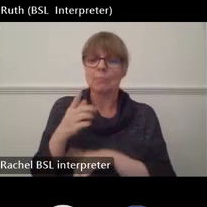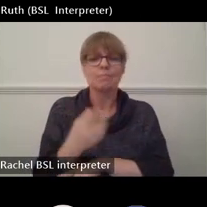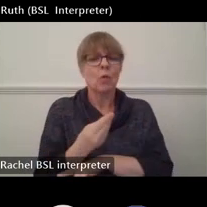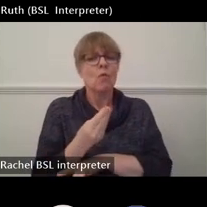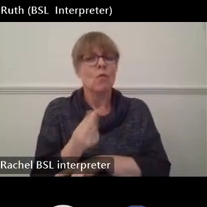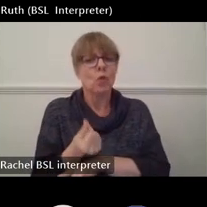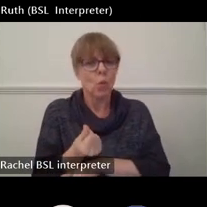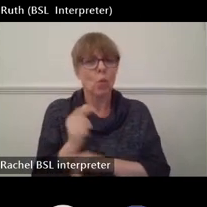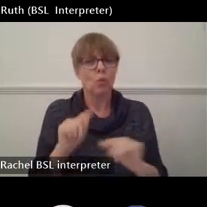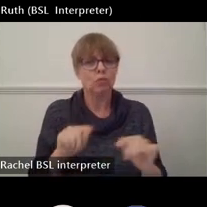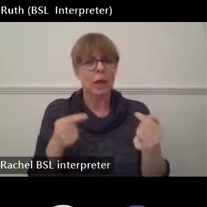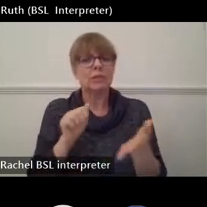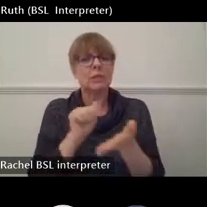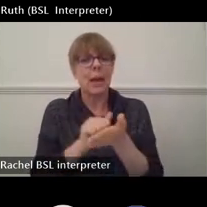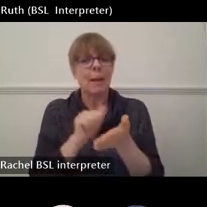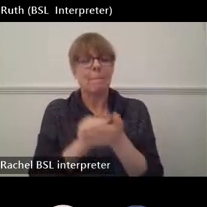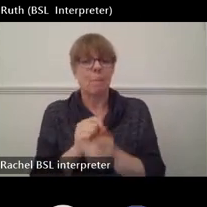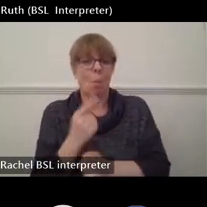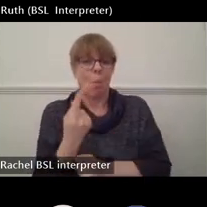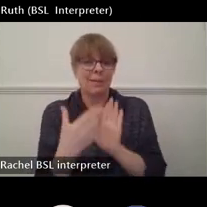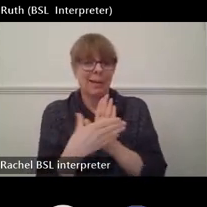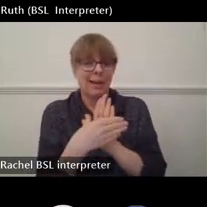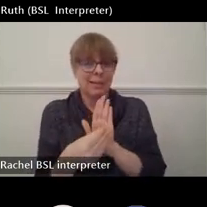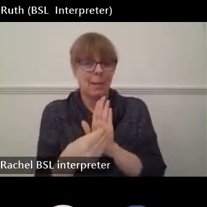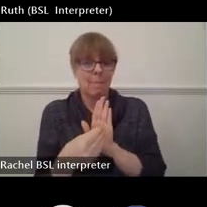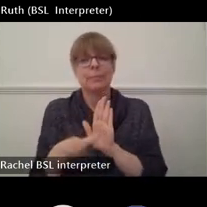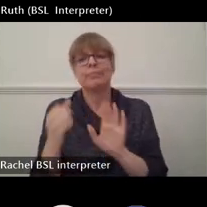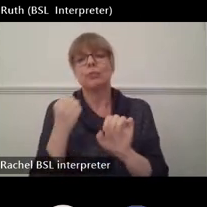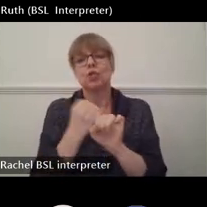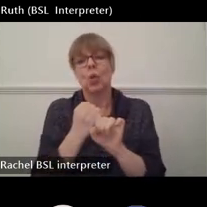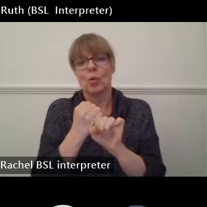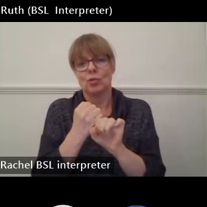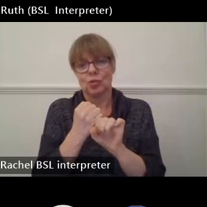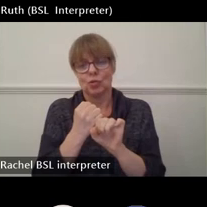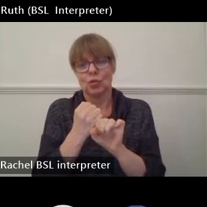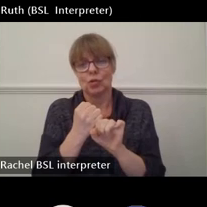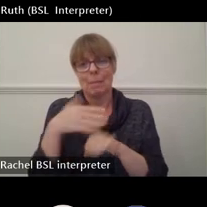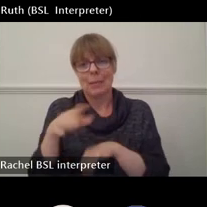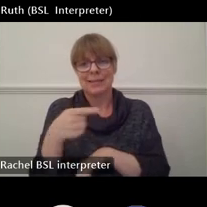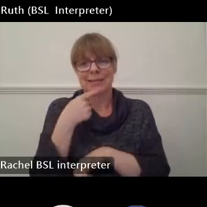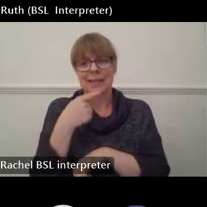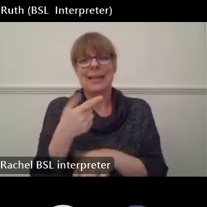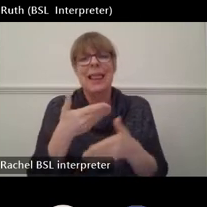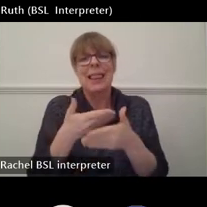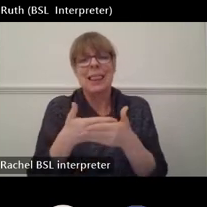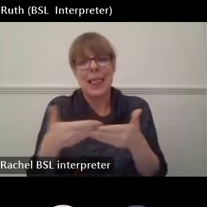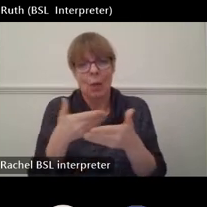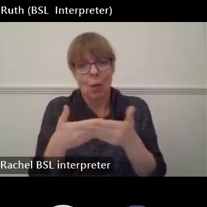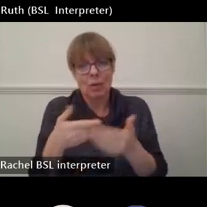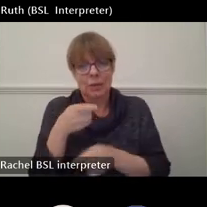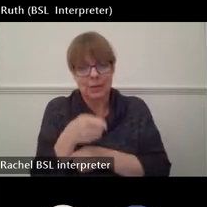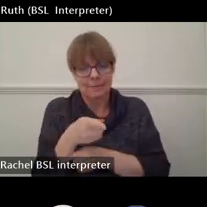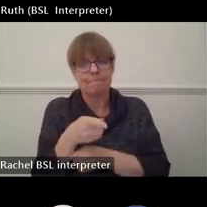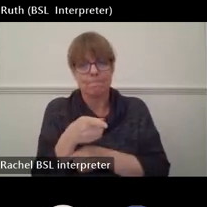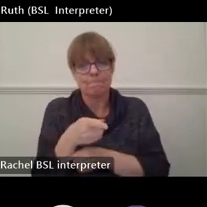challenges. And one of the challenges, like George said, was languages. Languages was